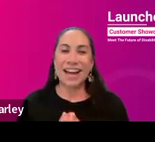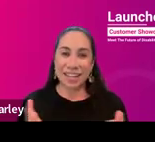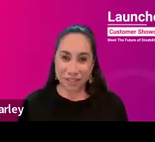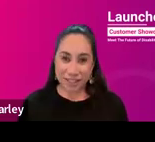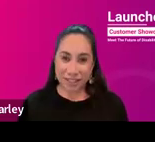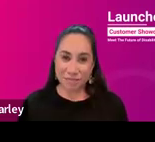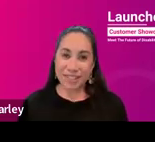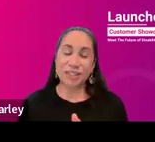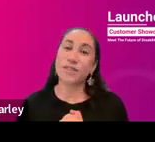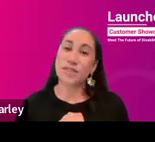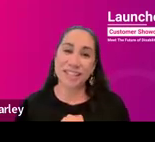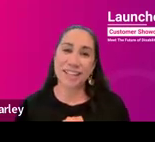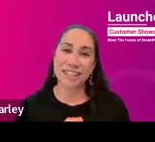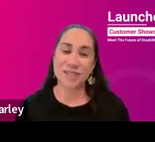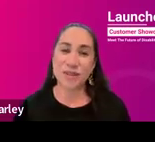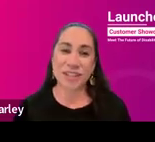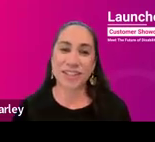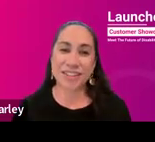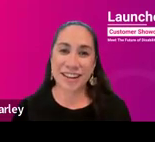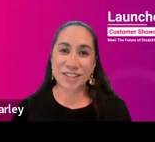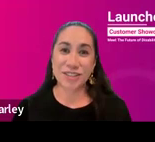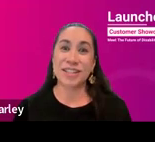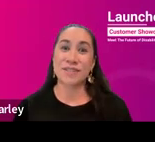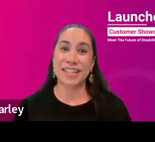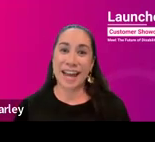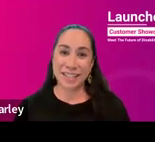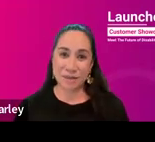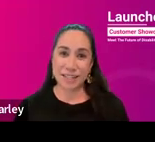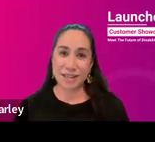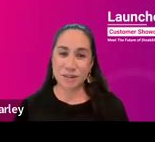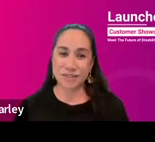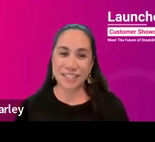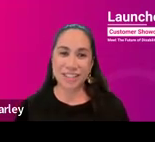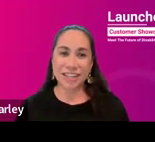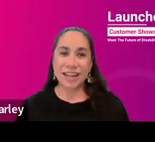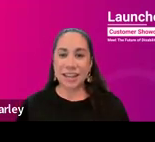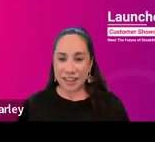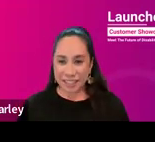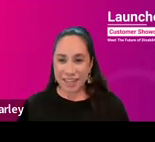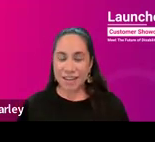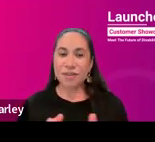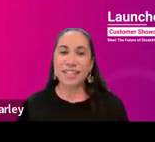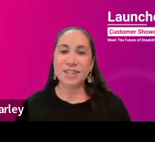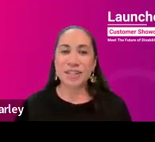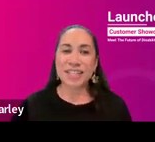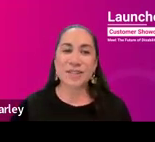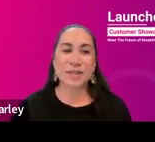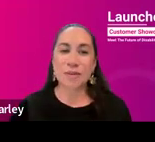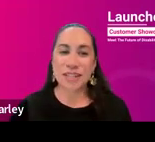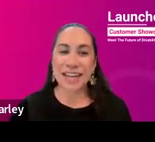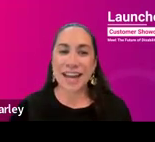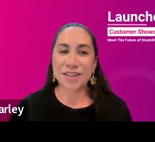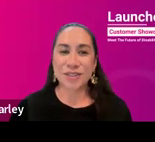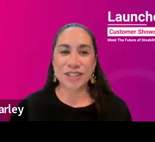teams. And to our teams, thank you for trusting us to work alongside you. It really has been a privilege. Thanks to everyone in the audience